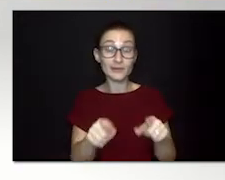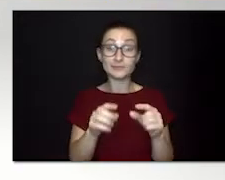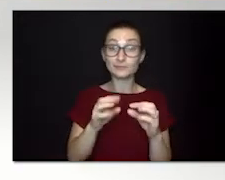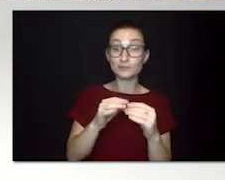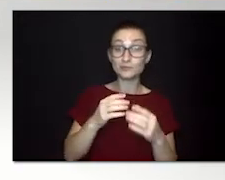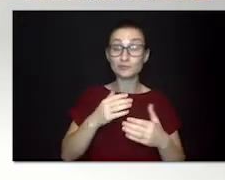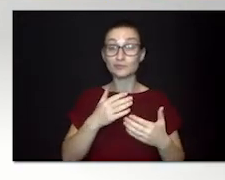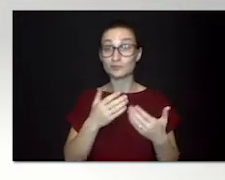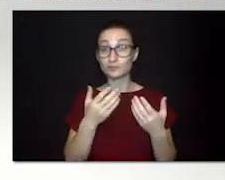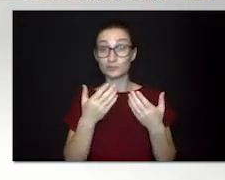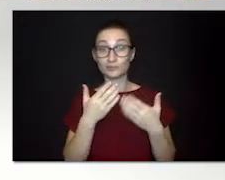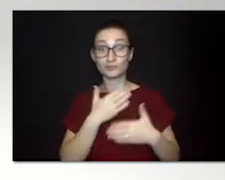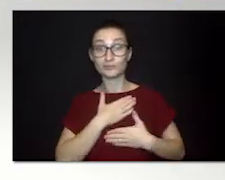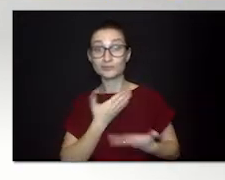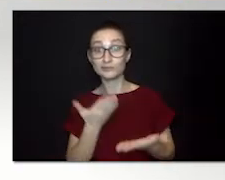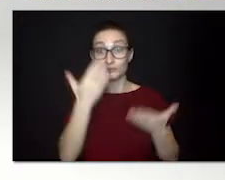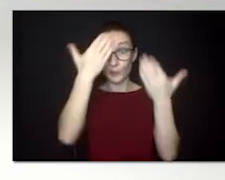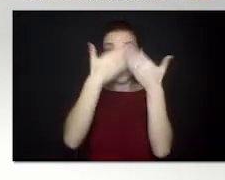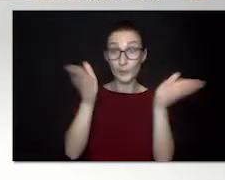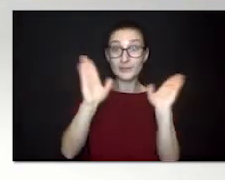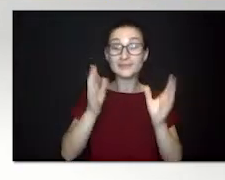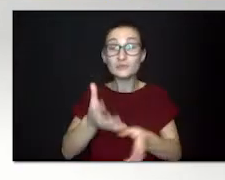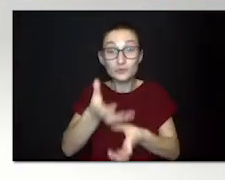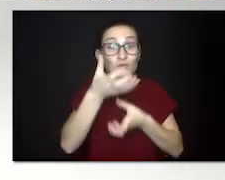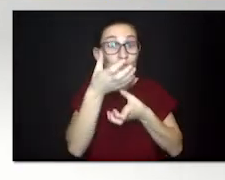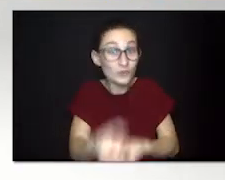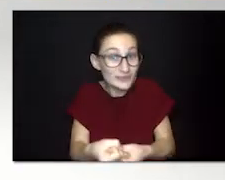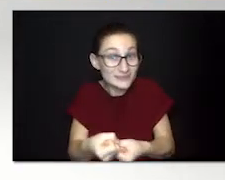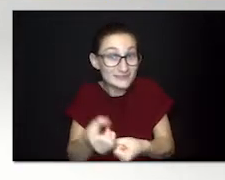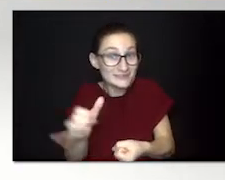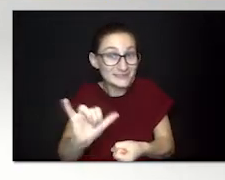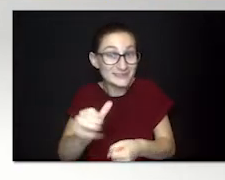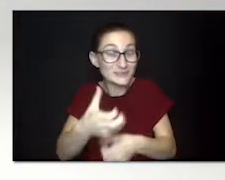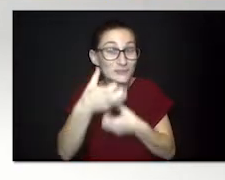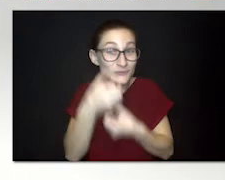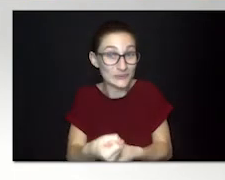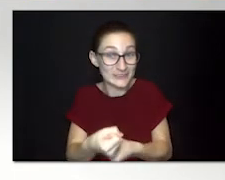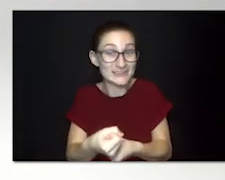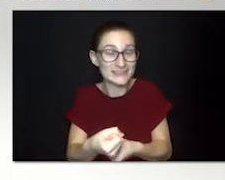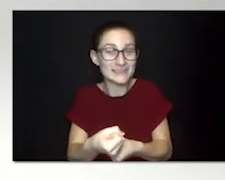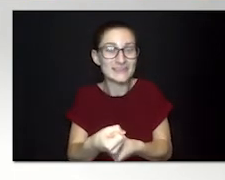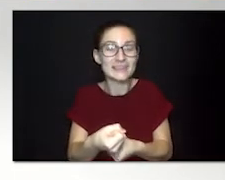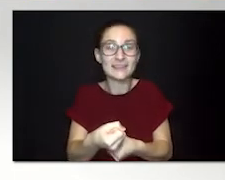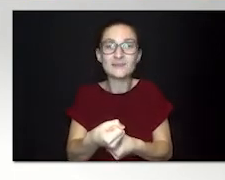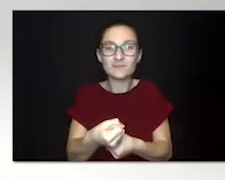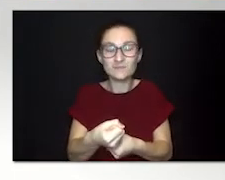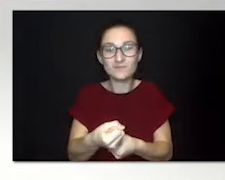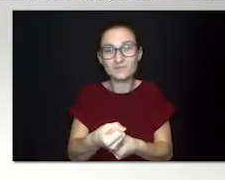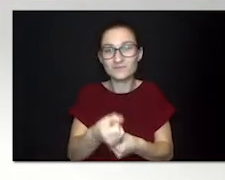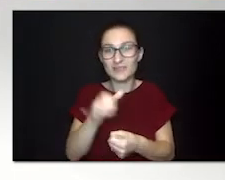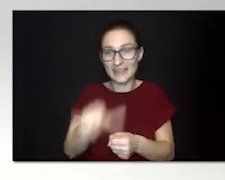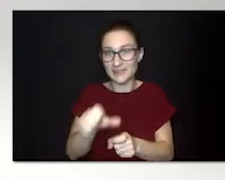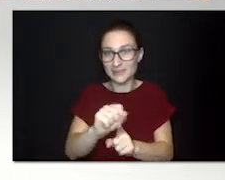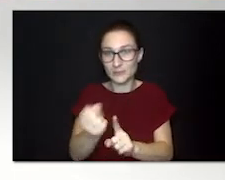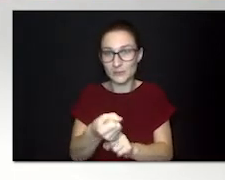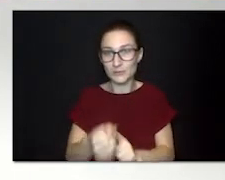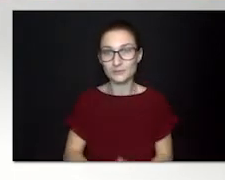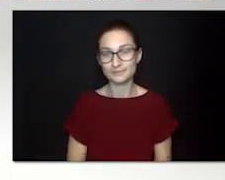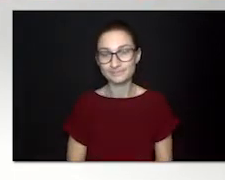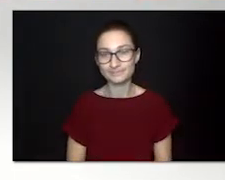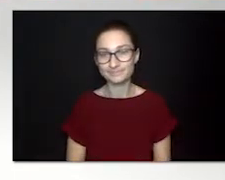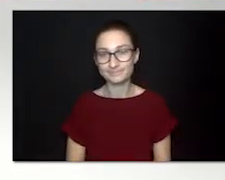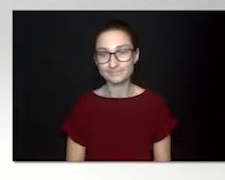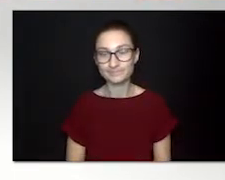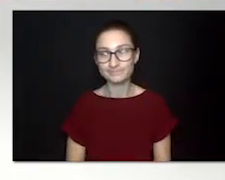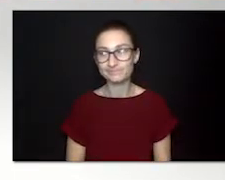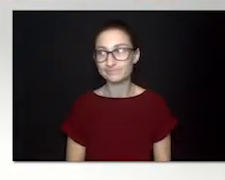page and can talk and can agree, and if there's enough trust there that we think everyone will follow through, that's kind of the situation